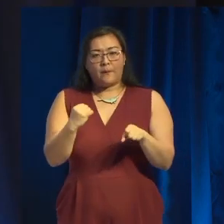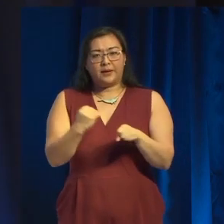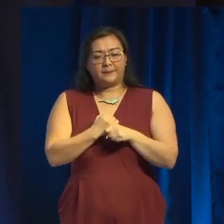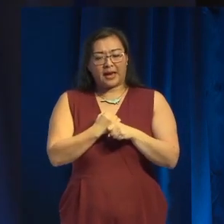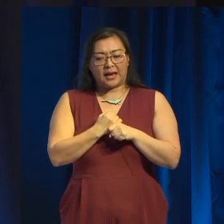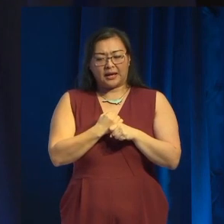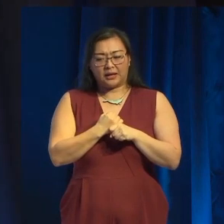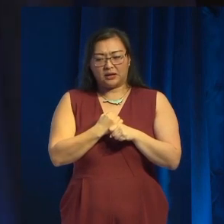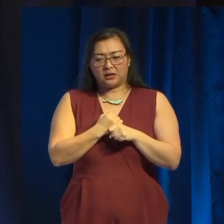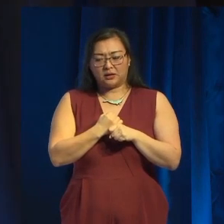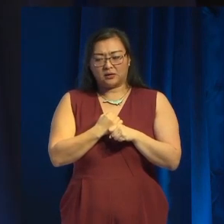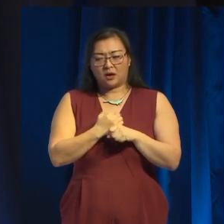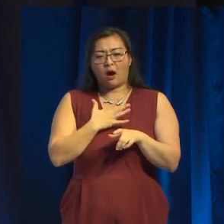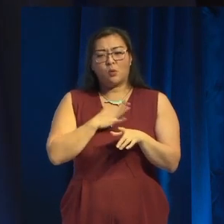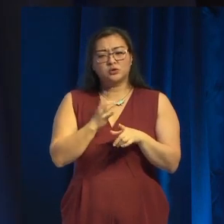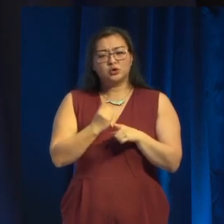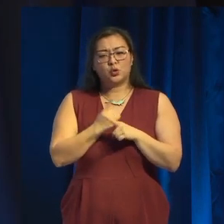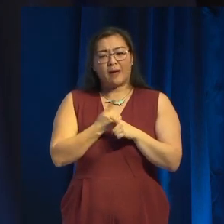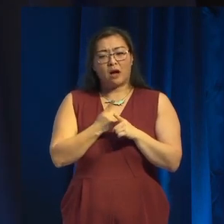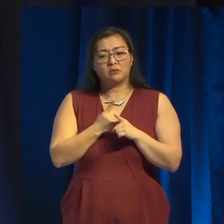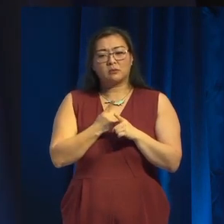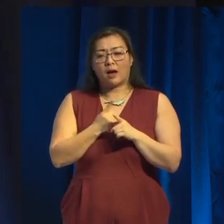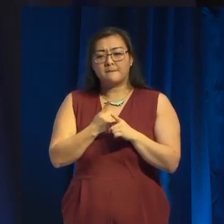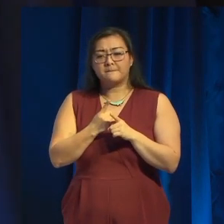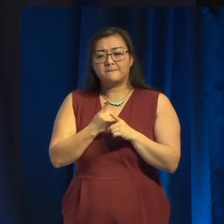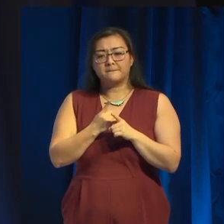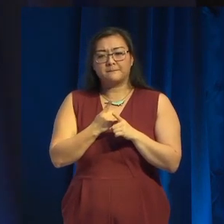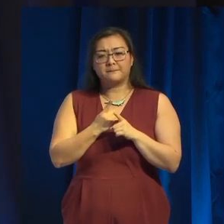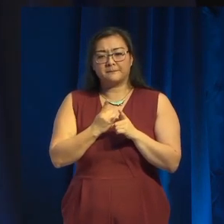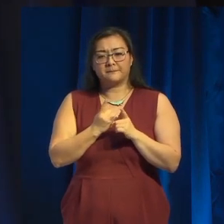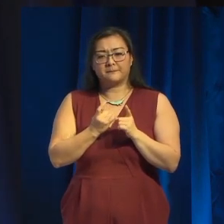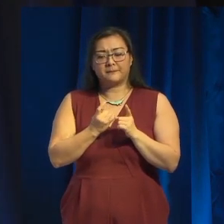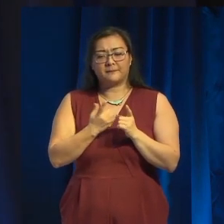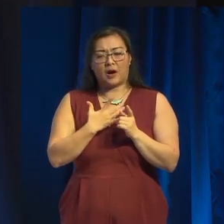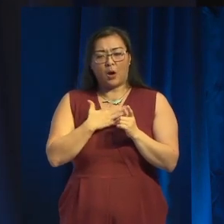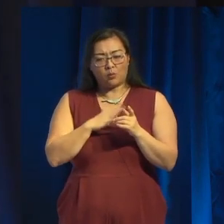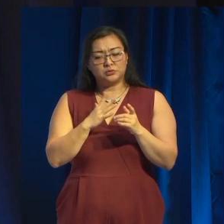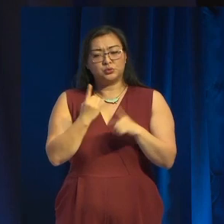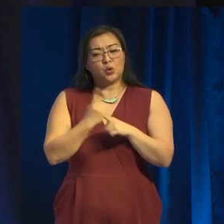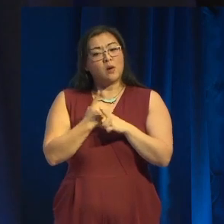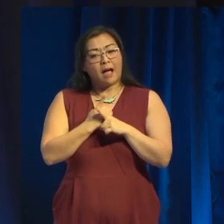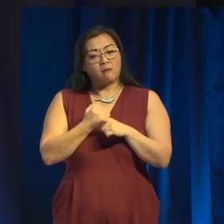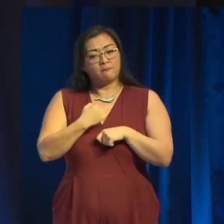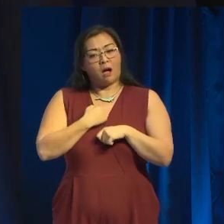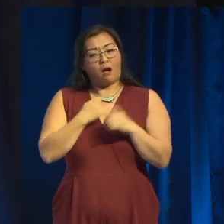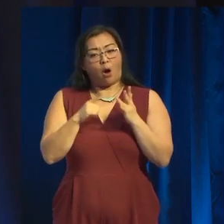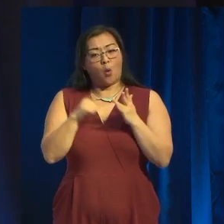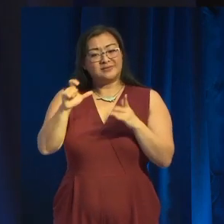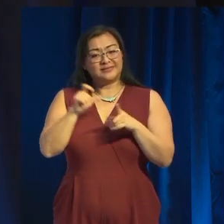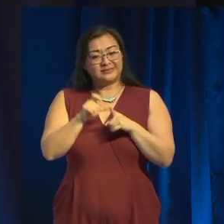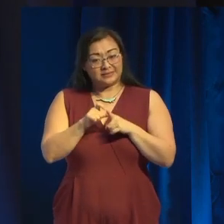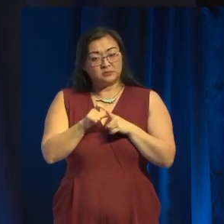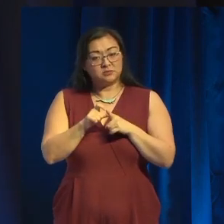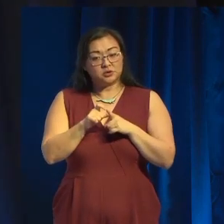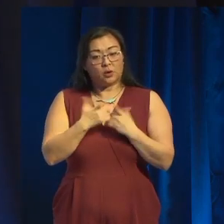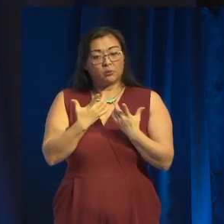I wanted to talk about OCD, which is an issue that I've struggled with pretty much my whole life, and, you know, obsessive-compulsive disorder is something I wanted to talk